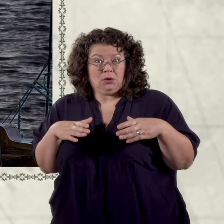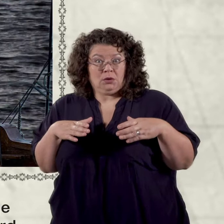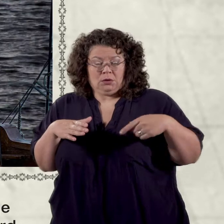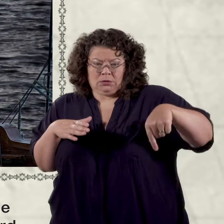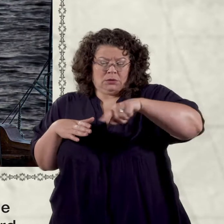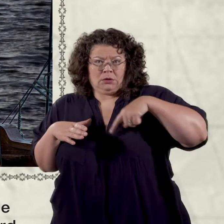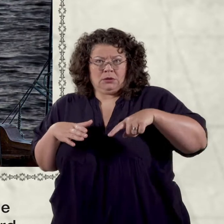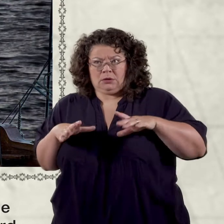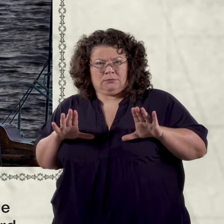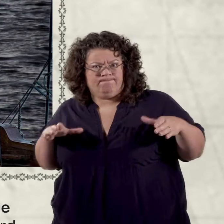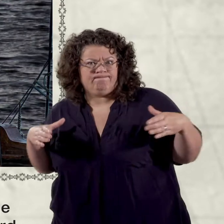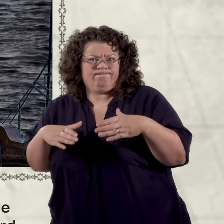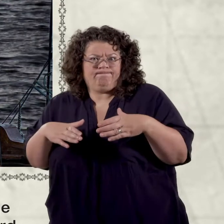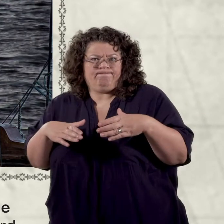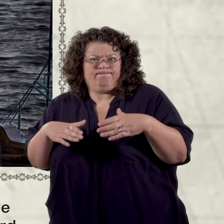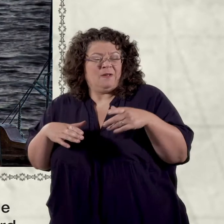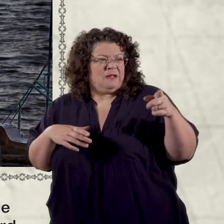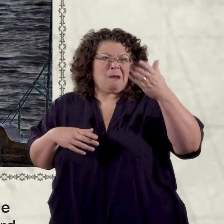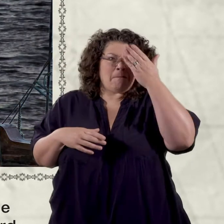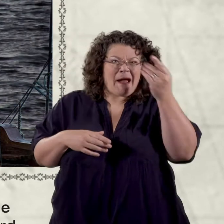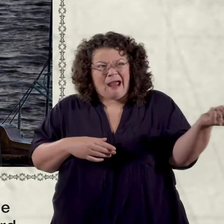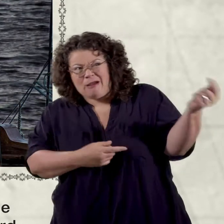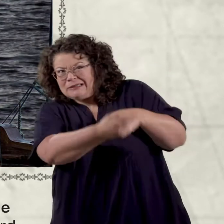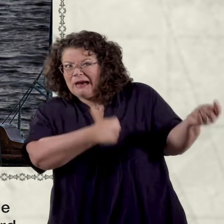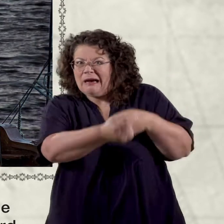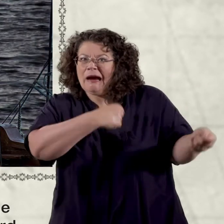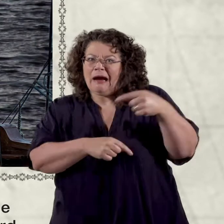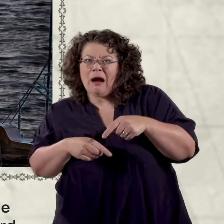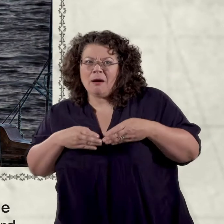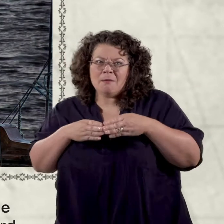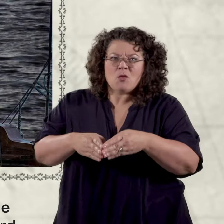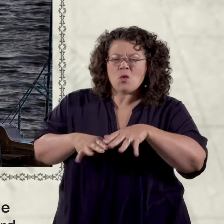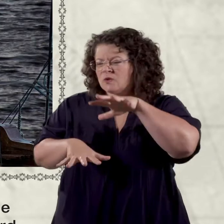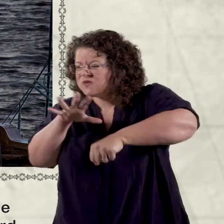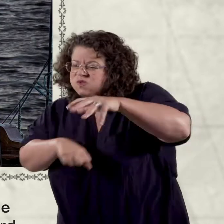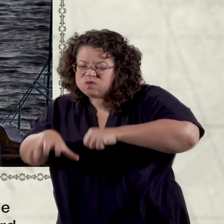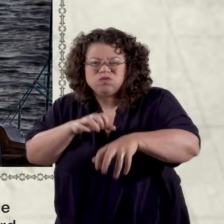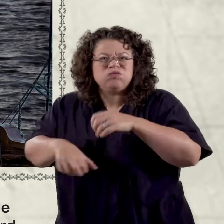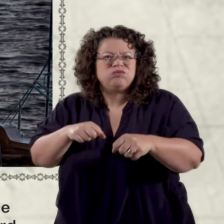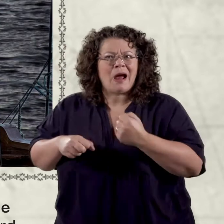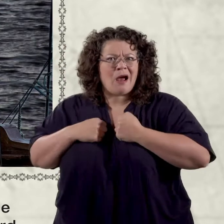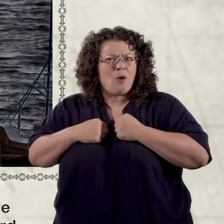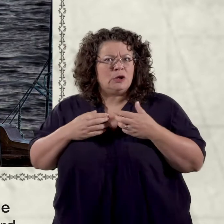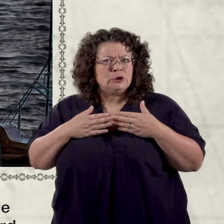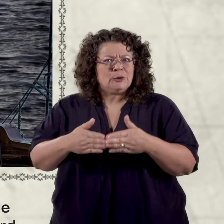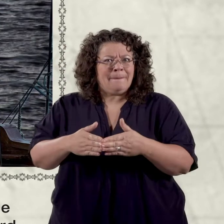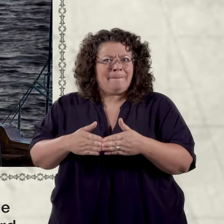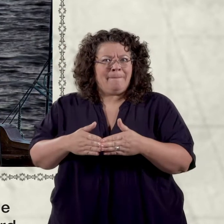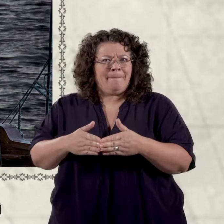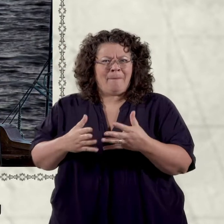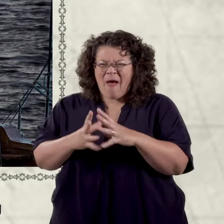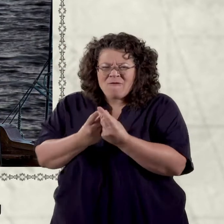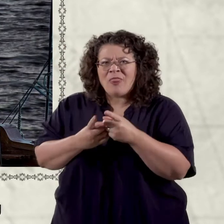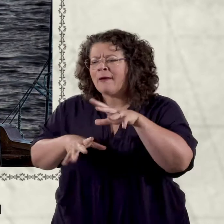So, we, the crew, were rounded up on the deck, while these pirates jumped on board